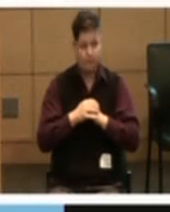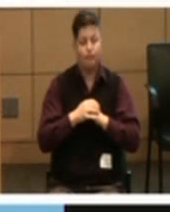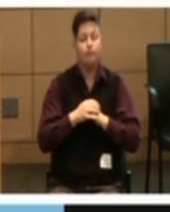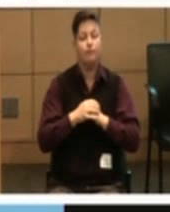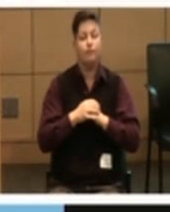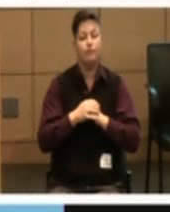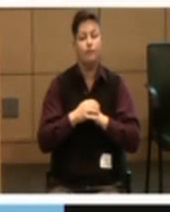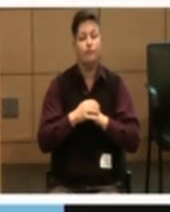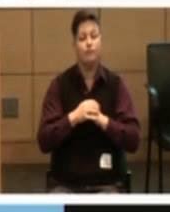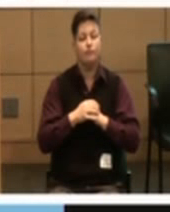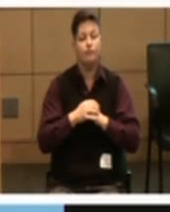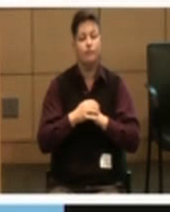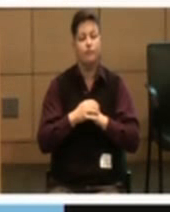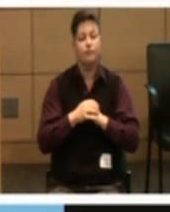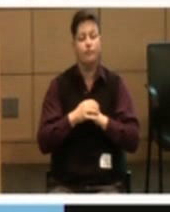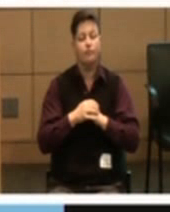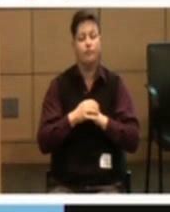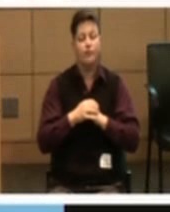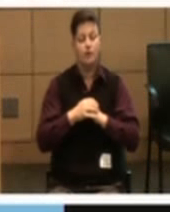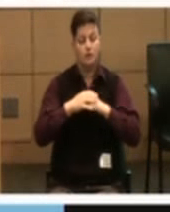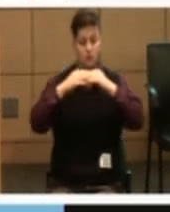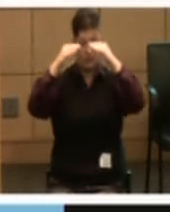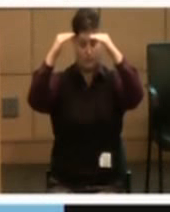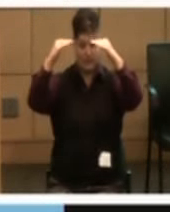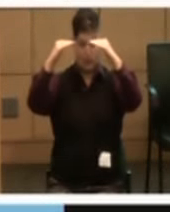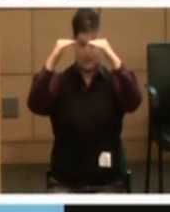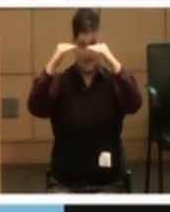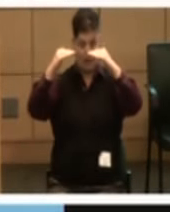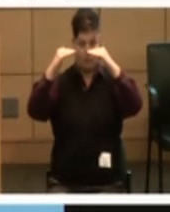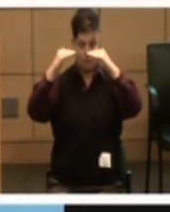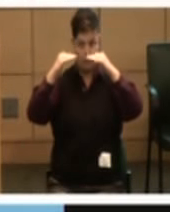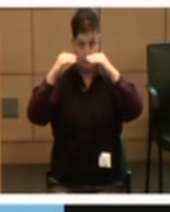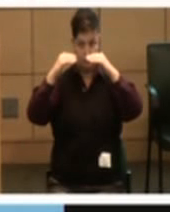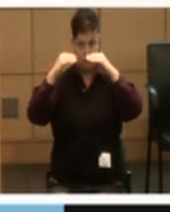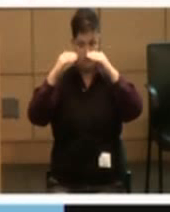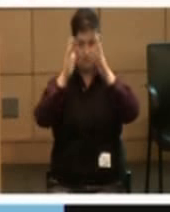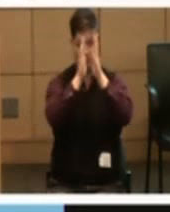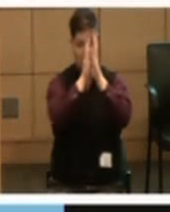how loud. So as we go down,